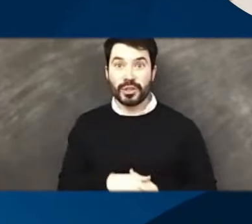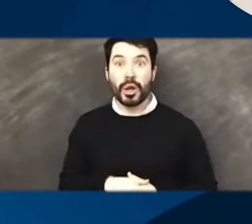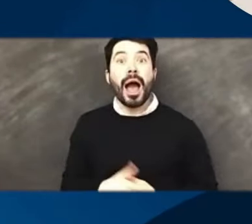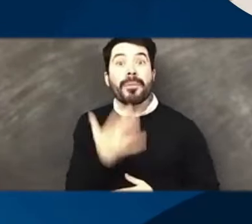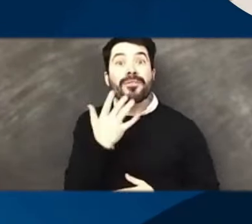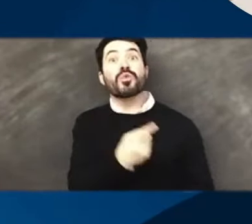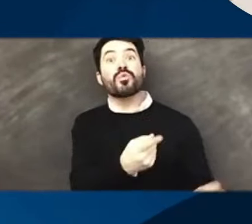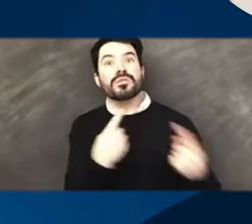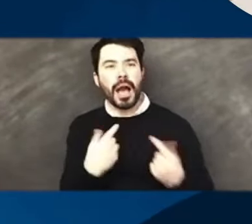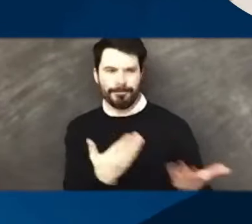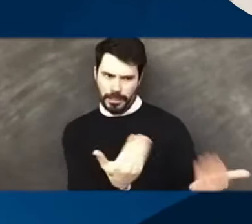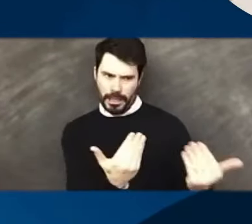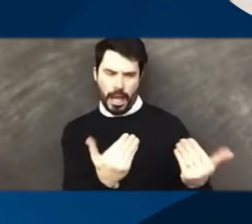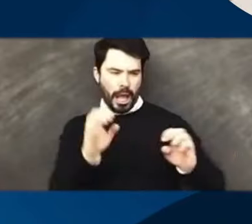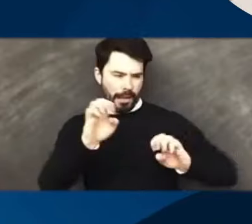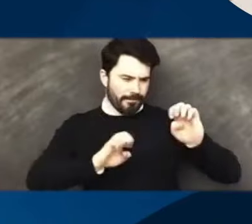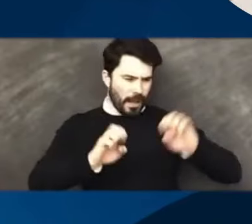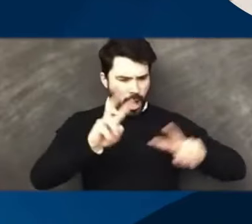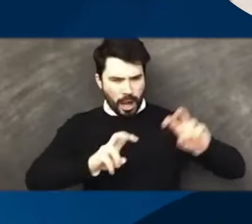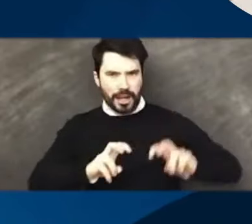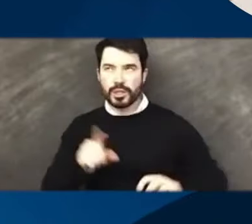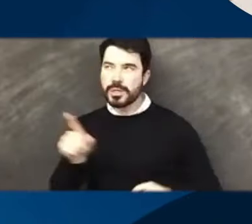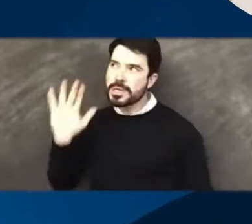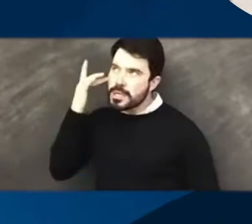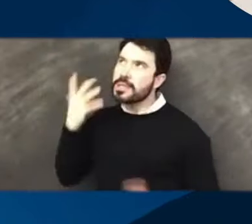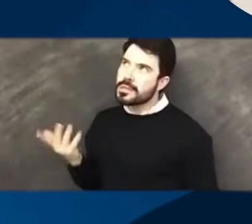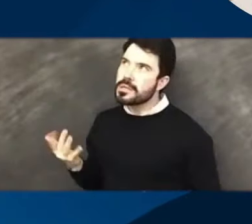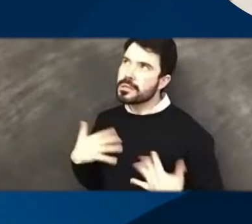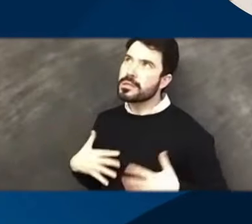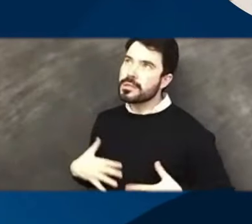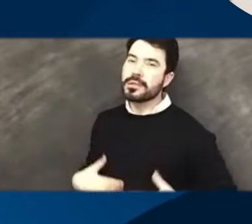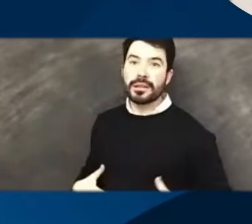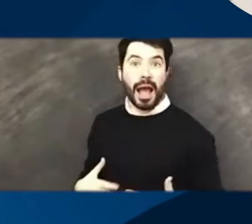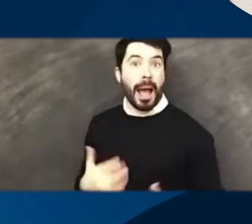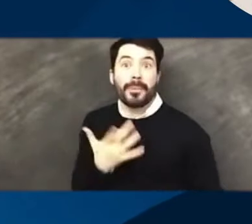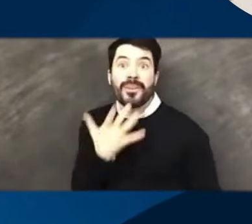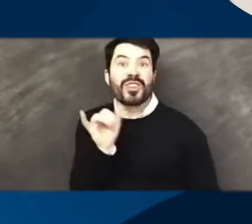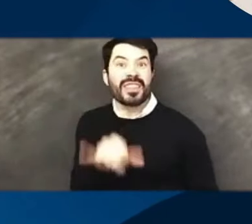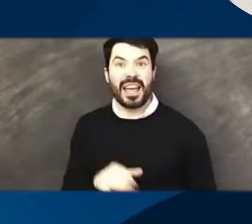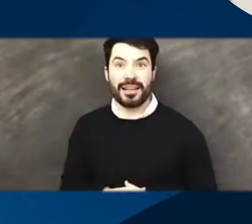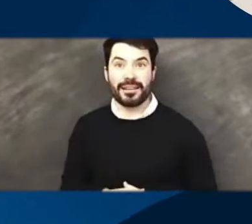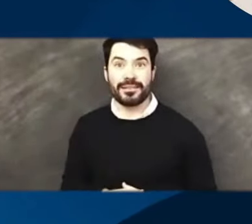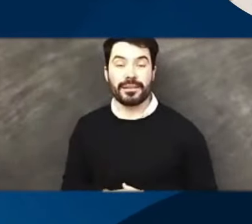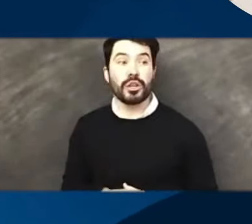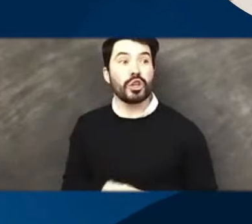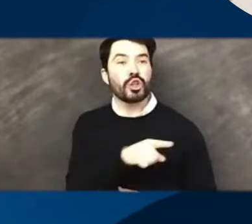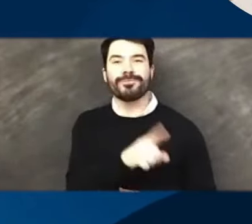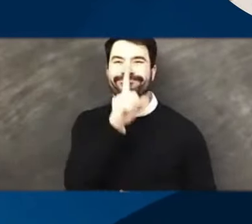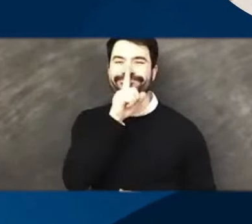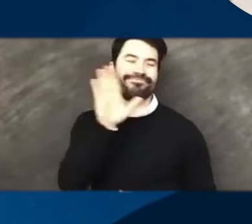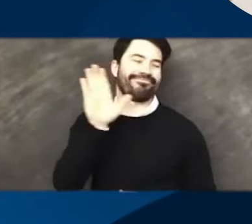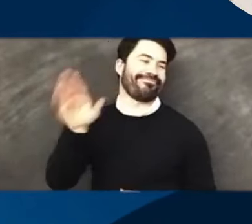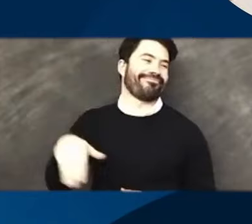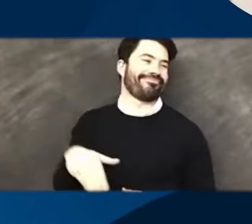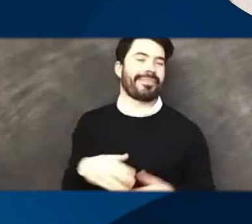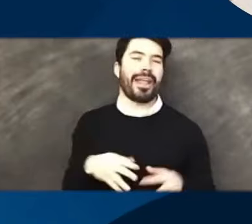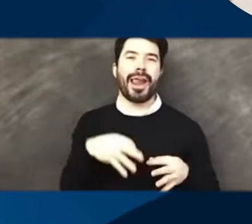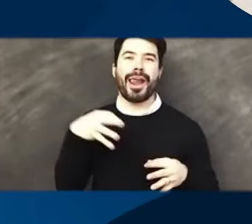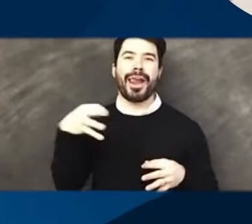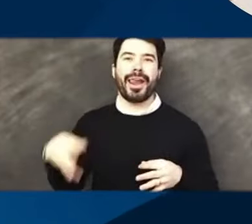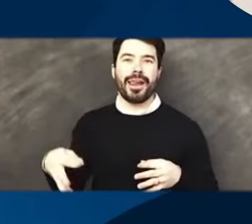that than for you to be regretting the decision of not coming in for an evaluation, because that's a